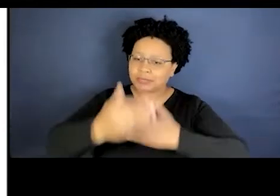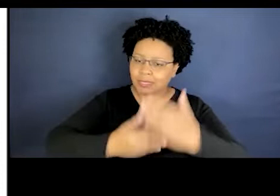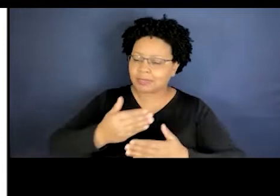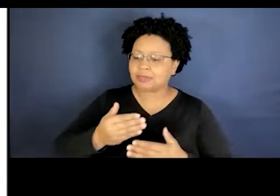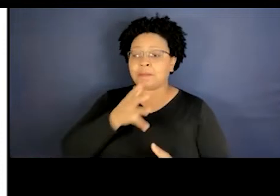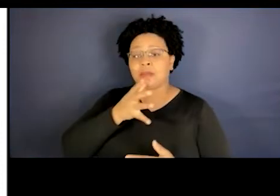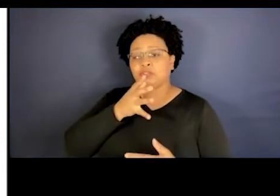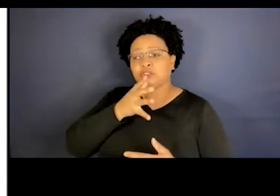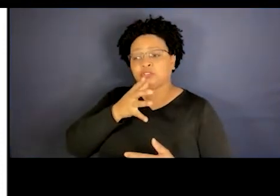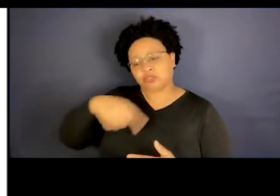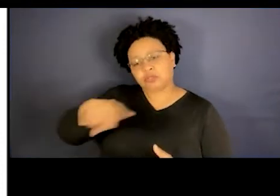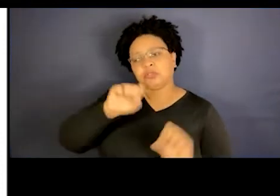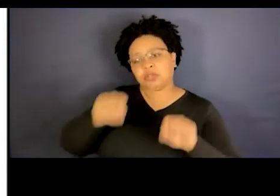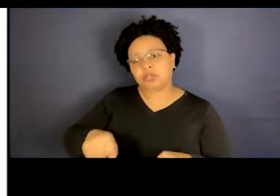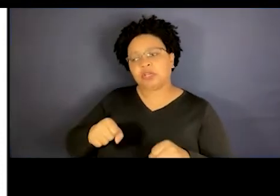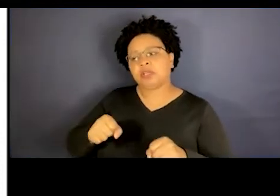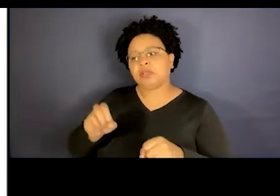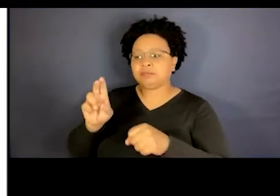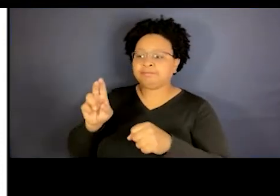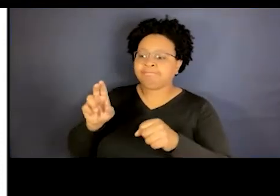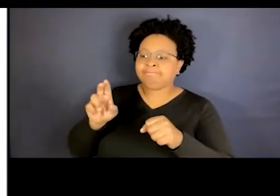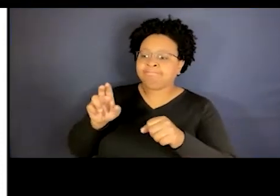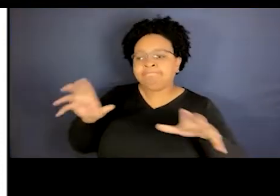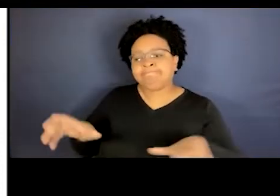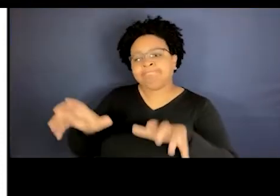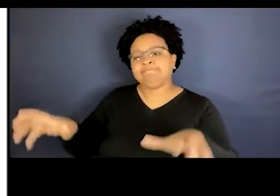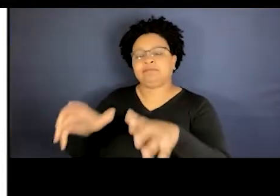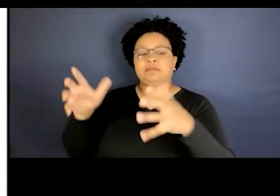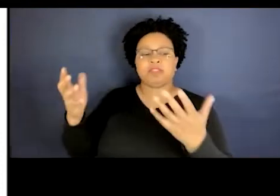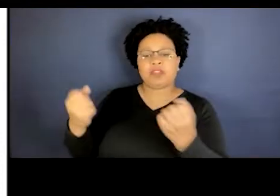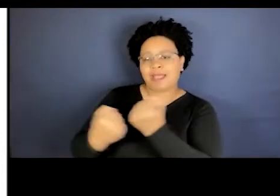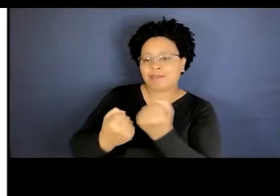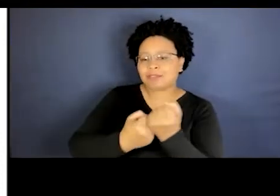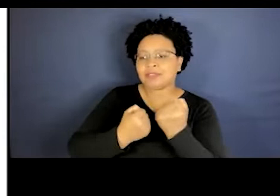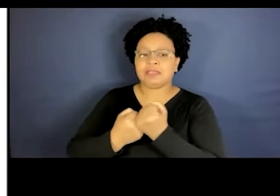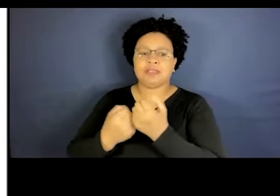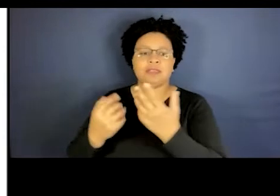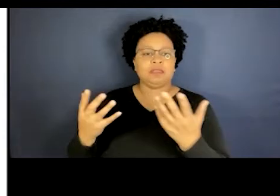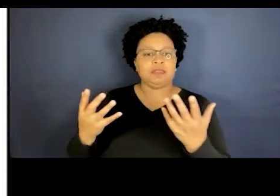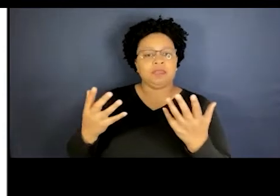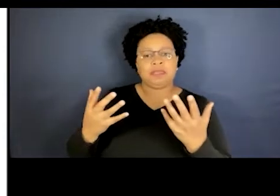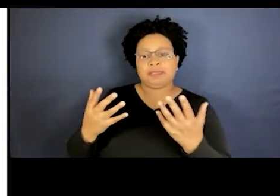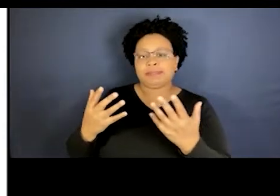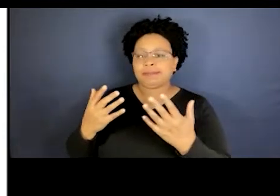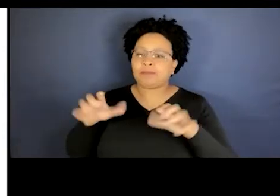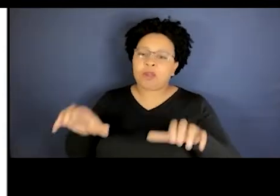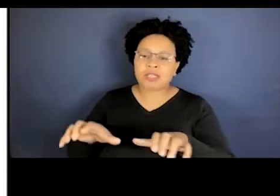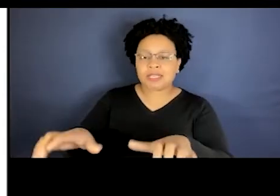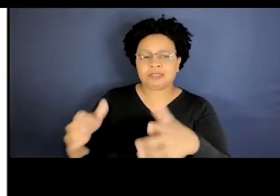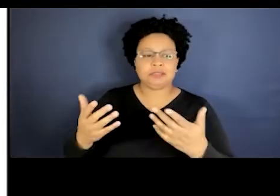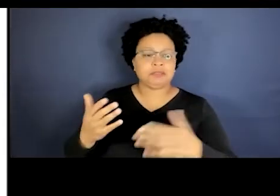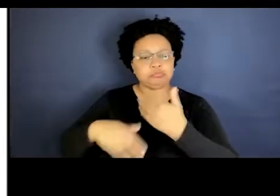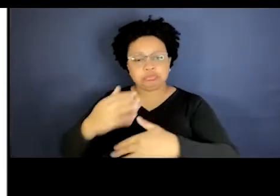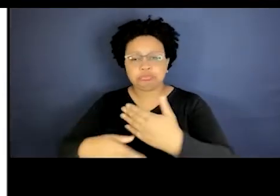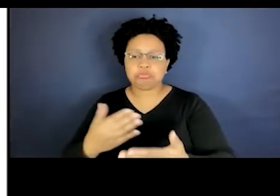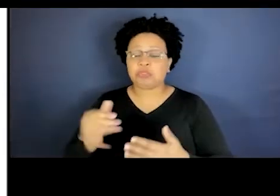advocacy, and they were feeling like equal partners, and they were able to see greater outcomes for their children. We also found that mothers were